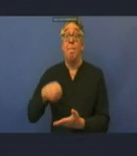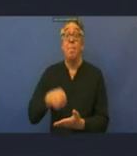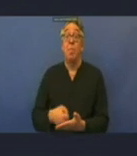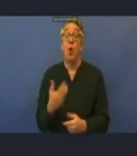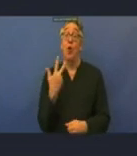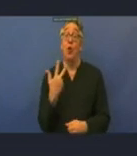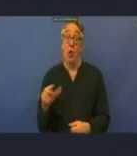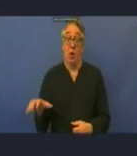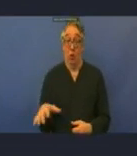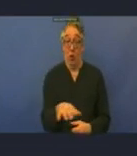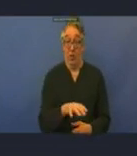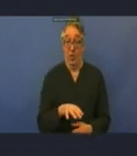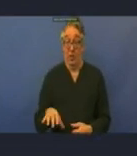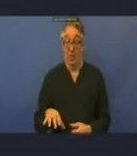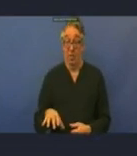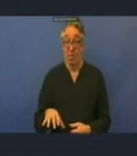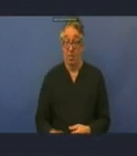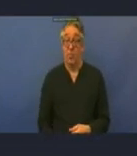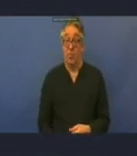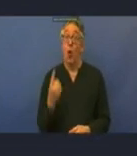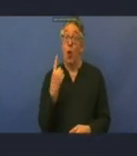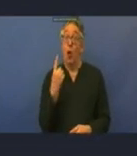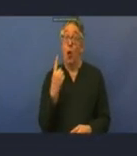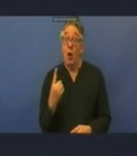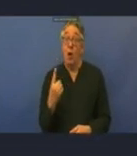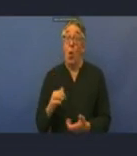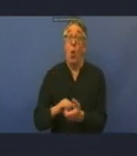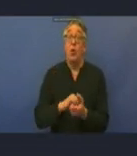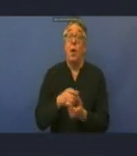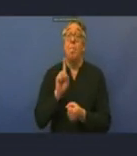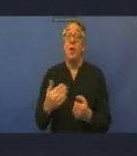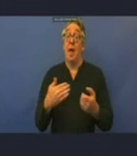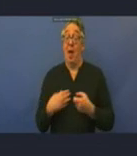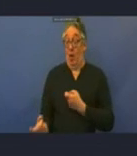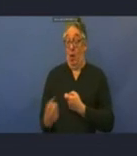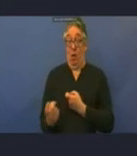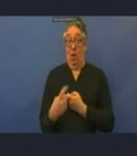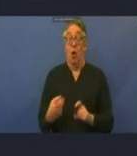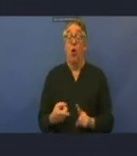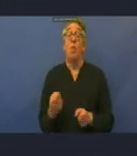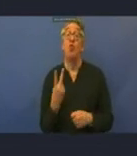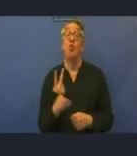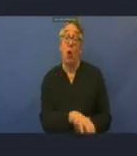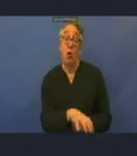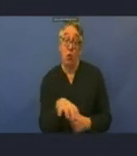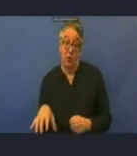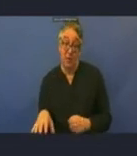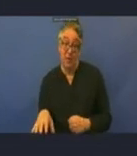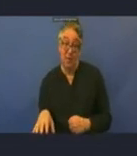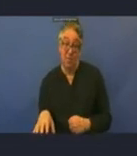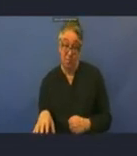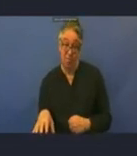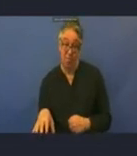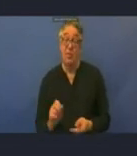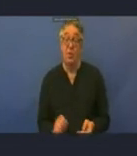one organization from two different EU member states or country associated. You need to have also